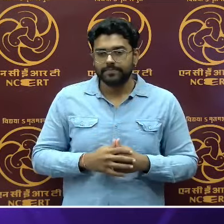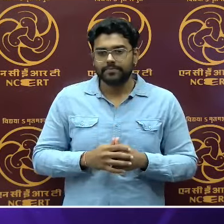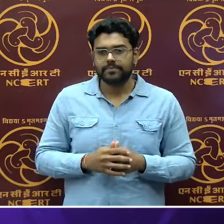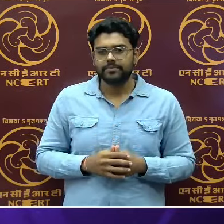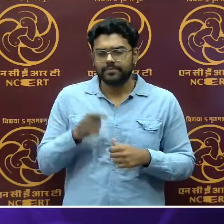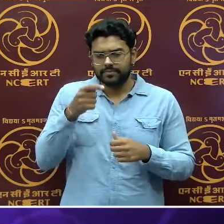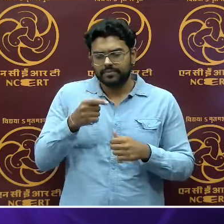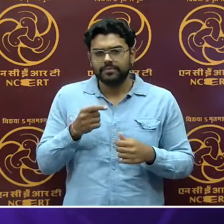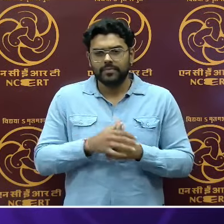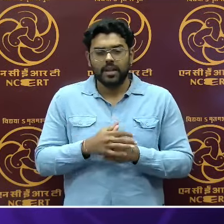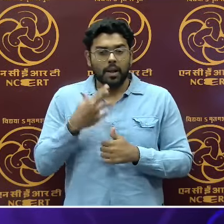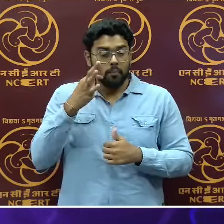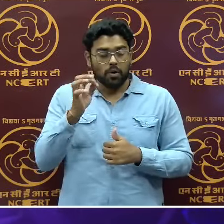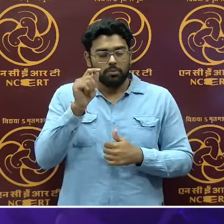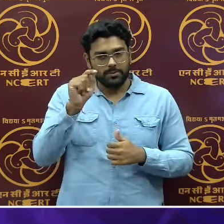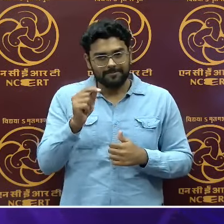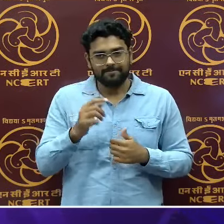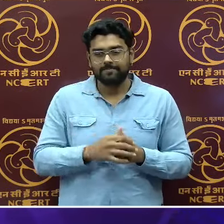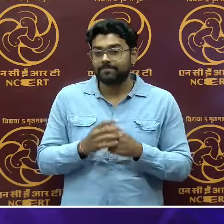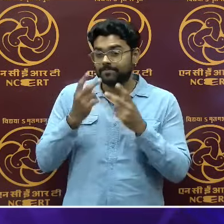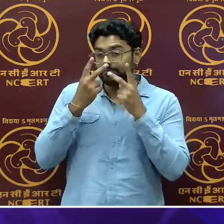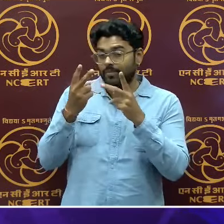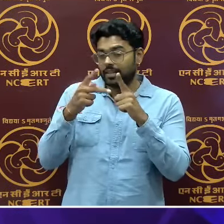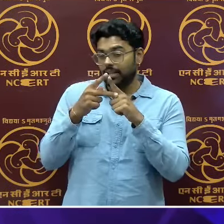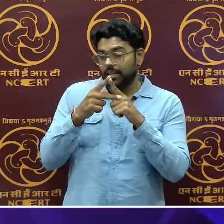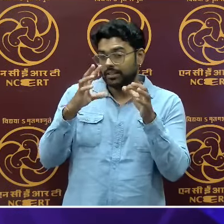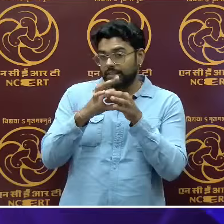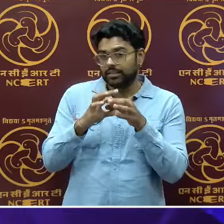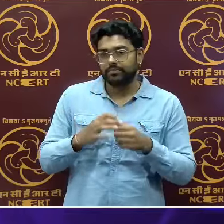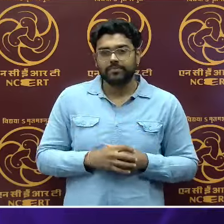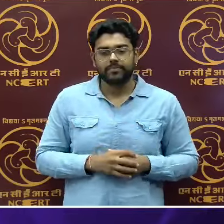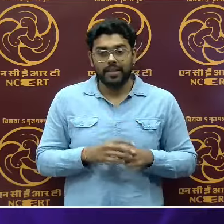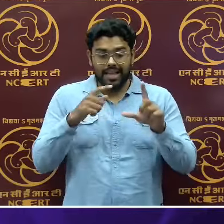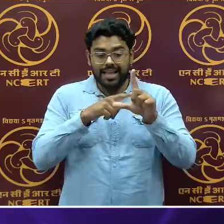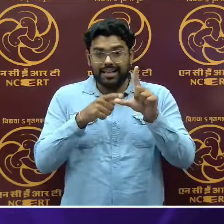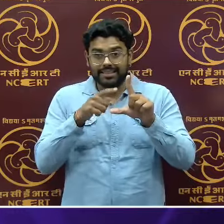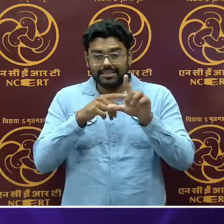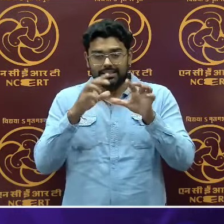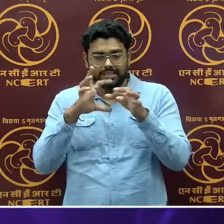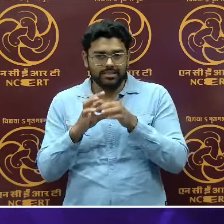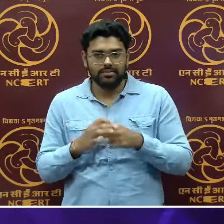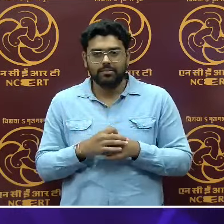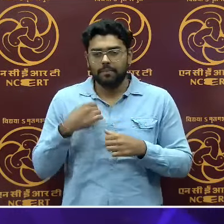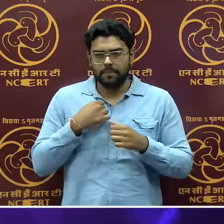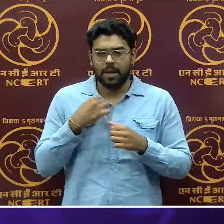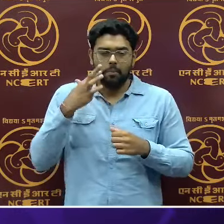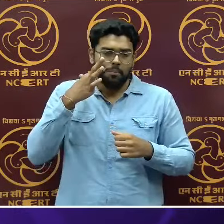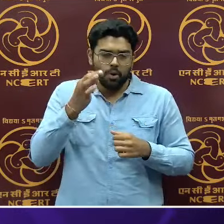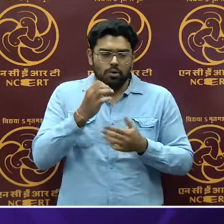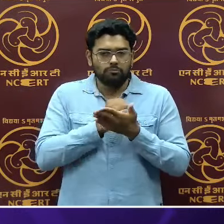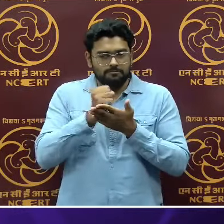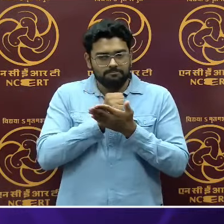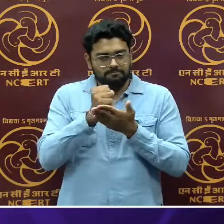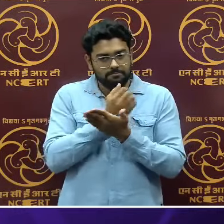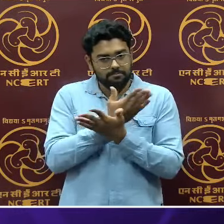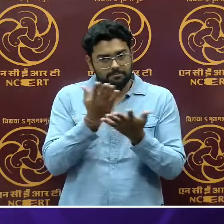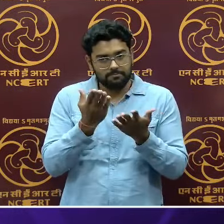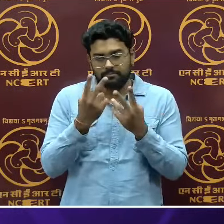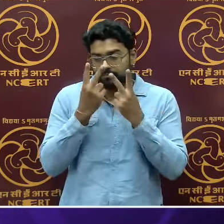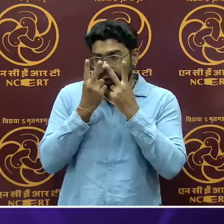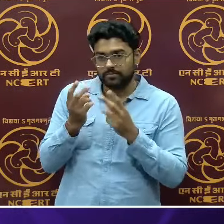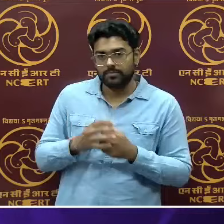coming into that important property of triangles in terms of angles. We will be doing one important activity, children. See,